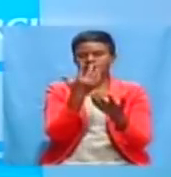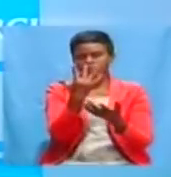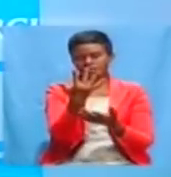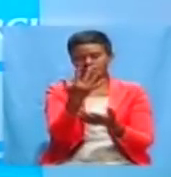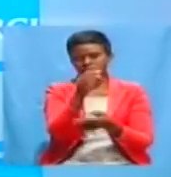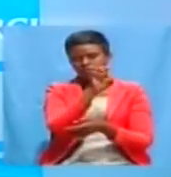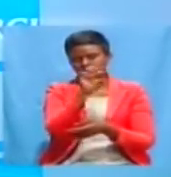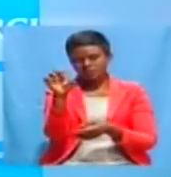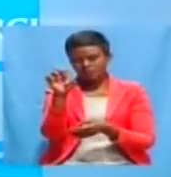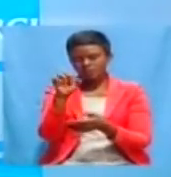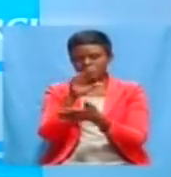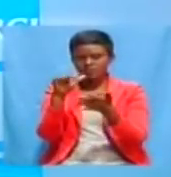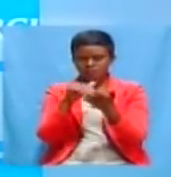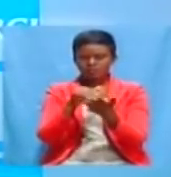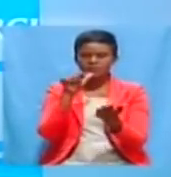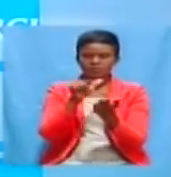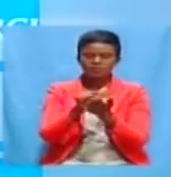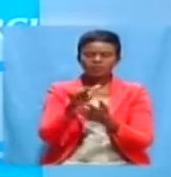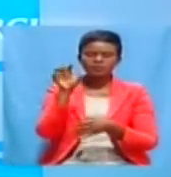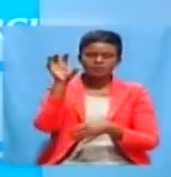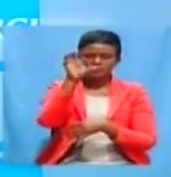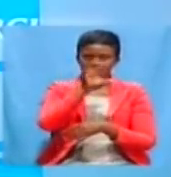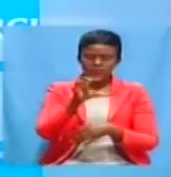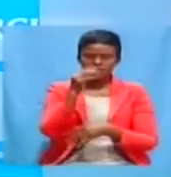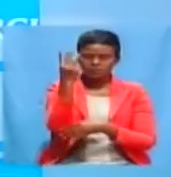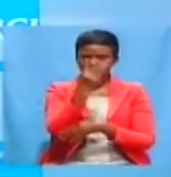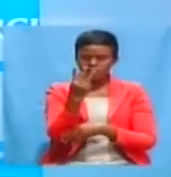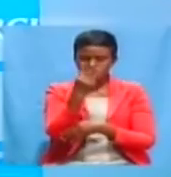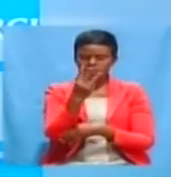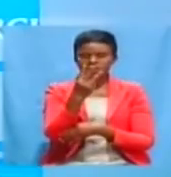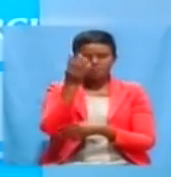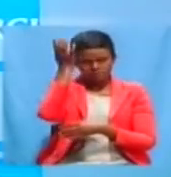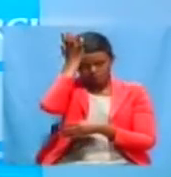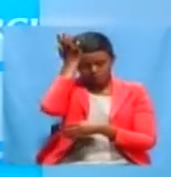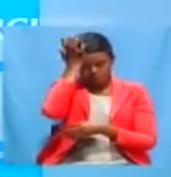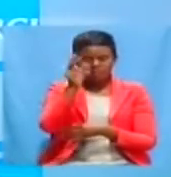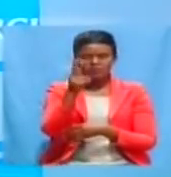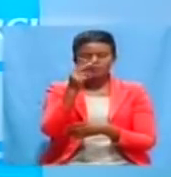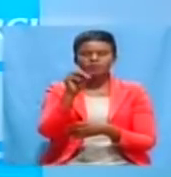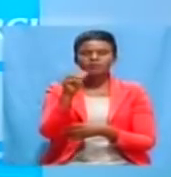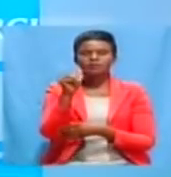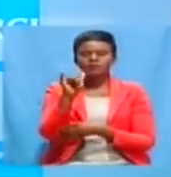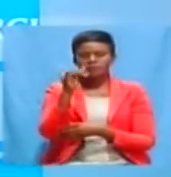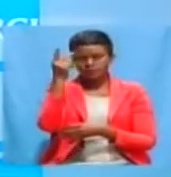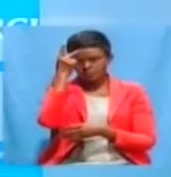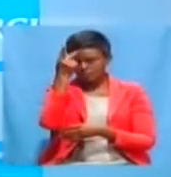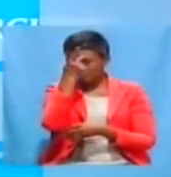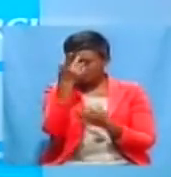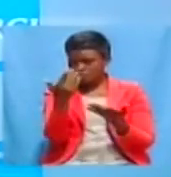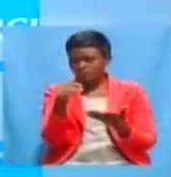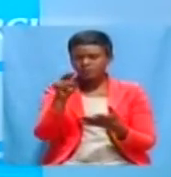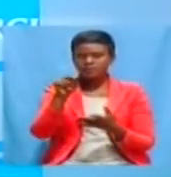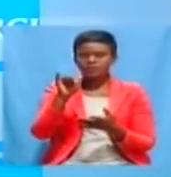and Lusaka provinces with effective from Wednesday the 2nd of May 2018. The districts are Petauke, Vubwe,